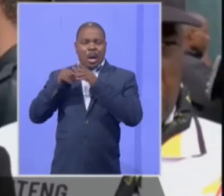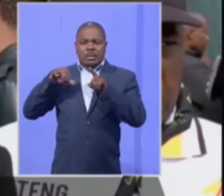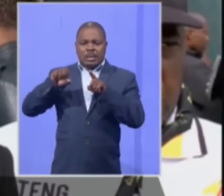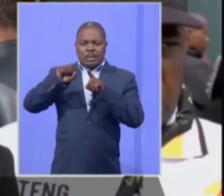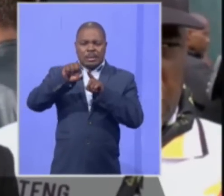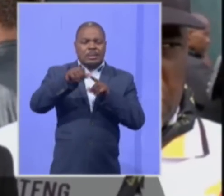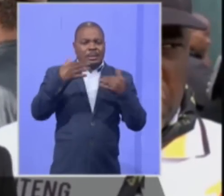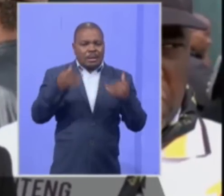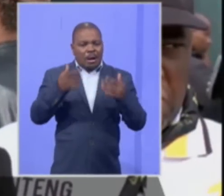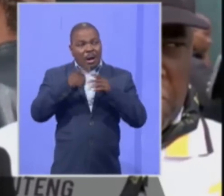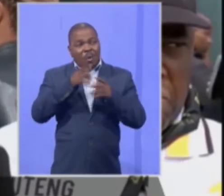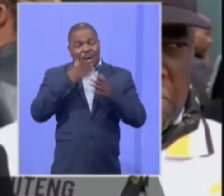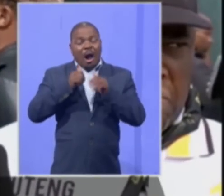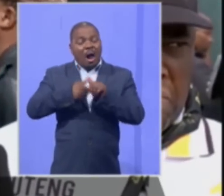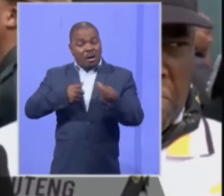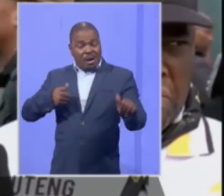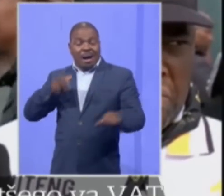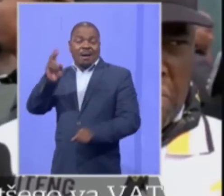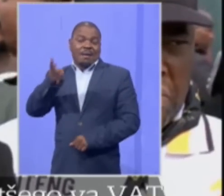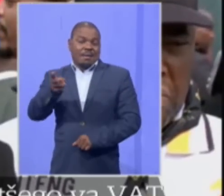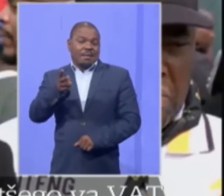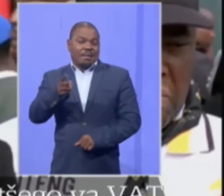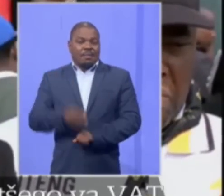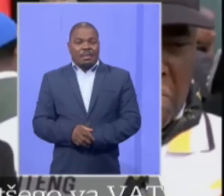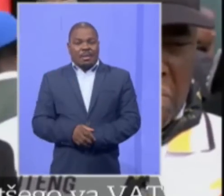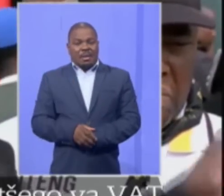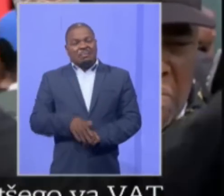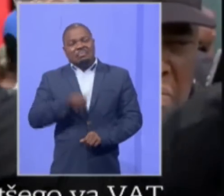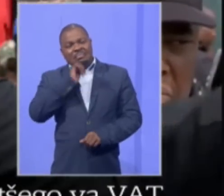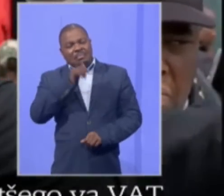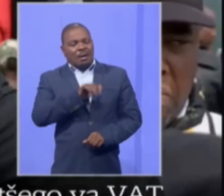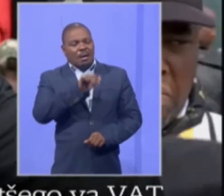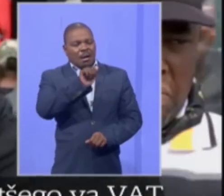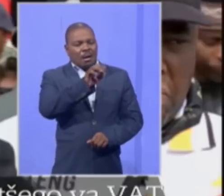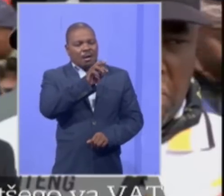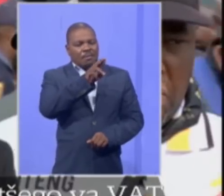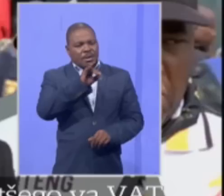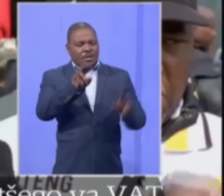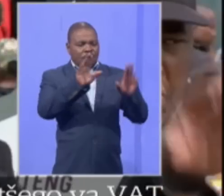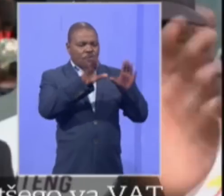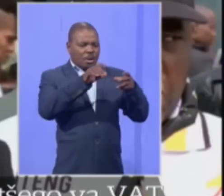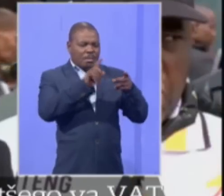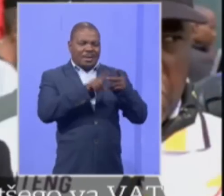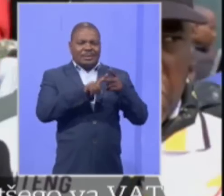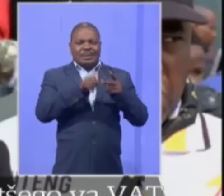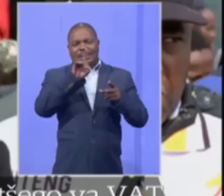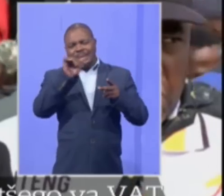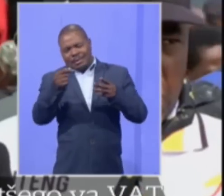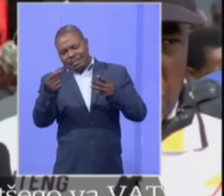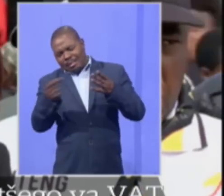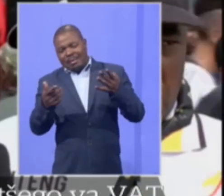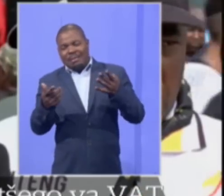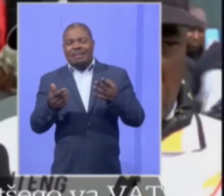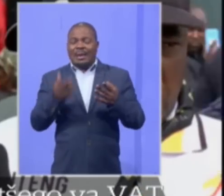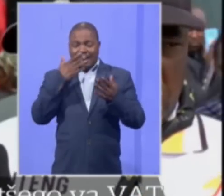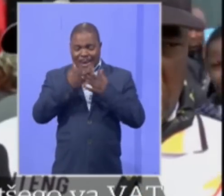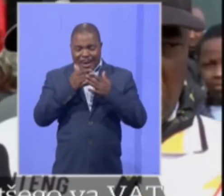being eroded by elements, whether those are AfriForum, whether there is representation from the DA, and many others,